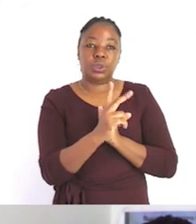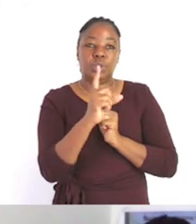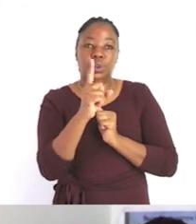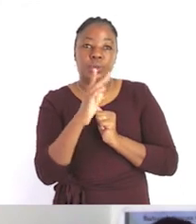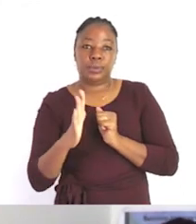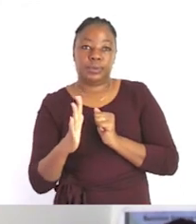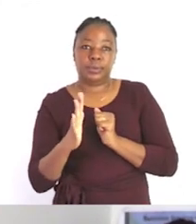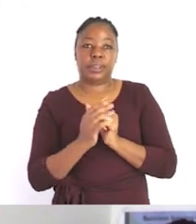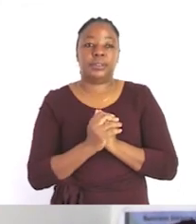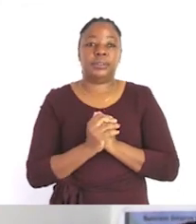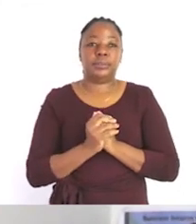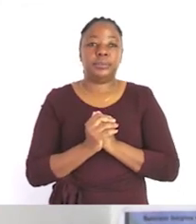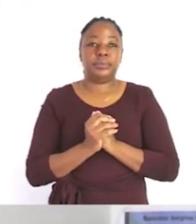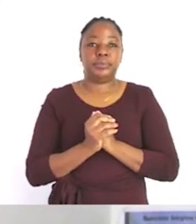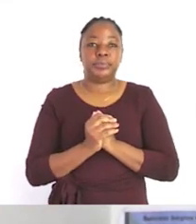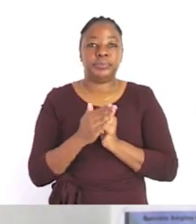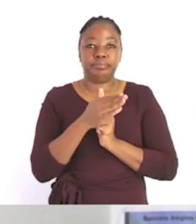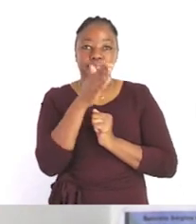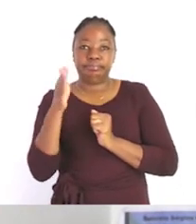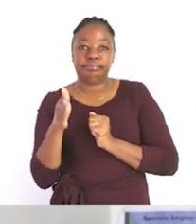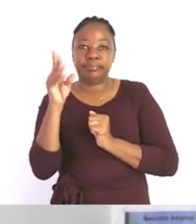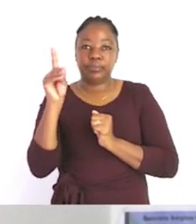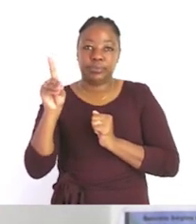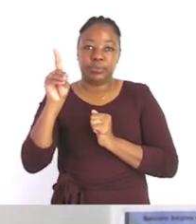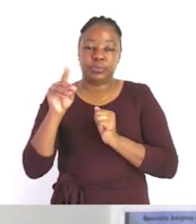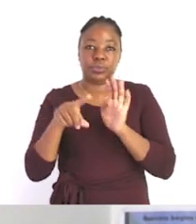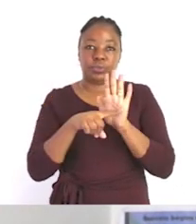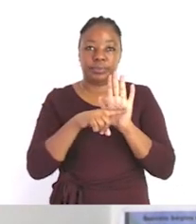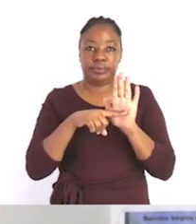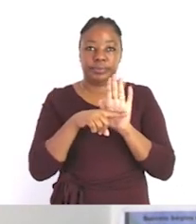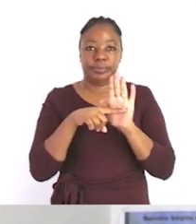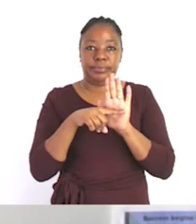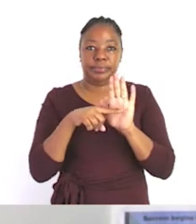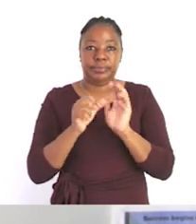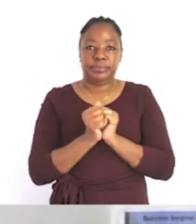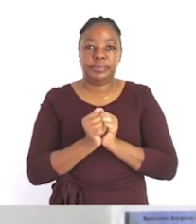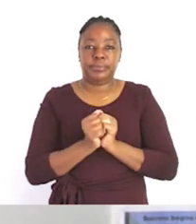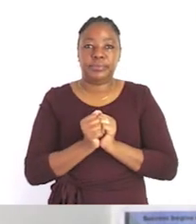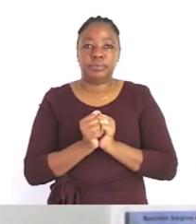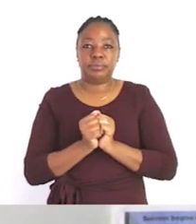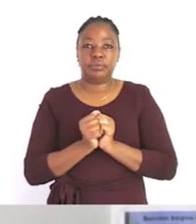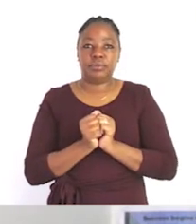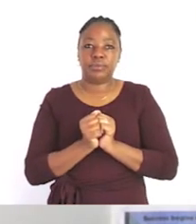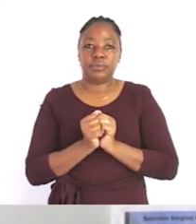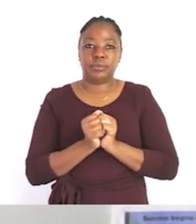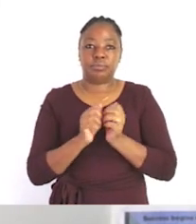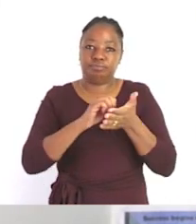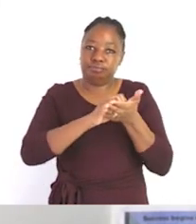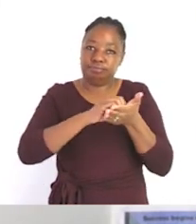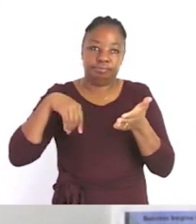215. Let us move to D. Now D is subtraction, which means